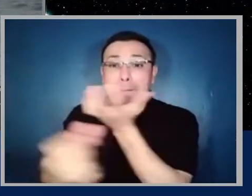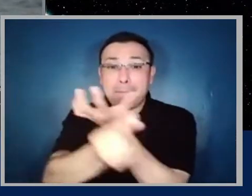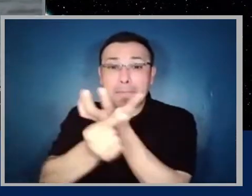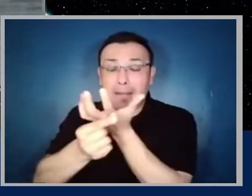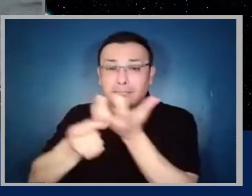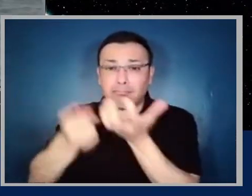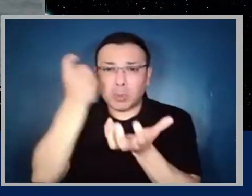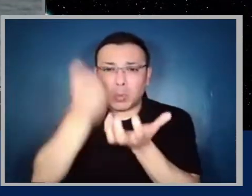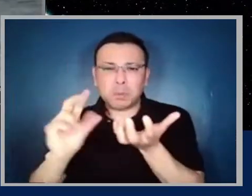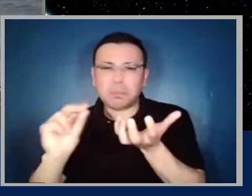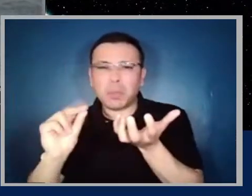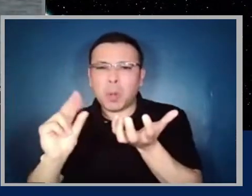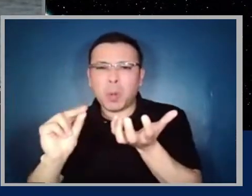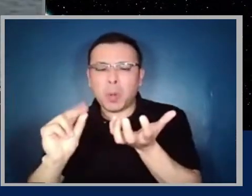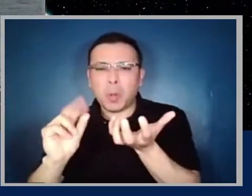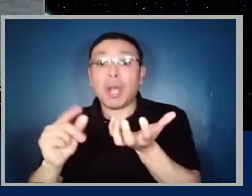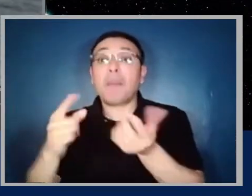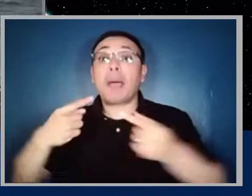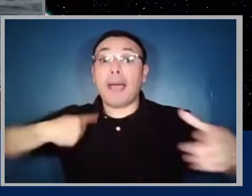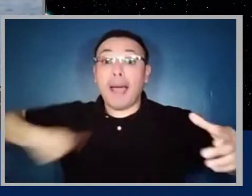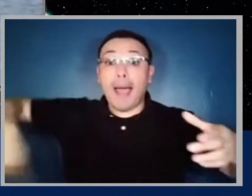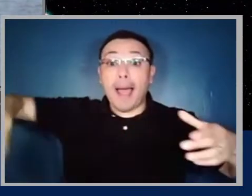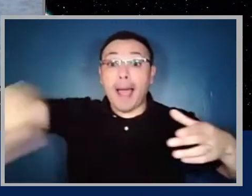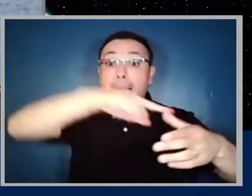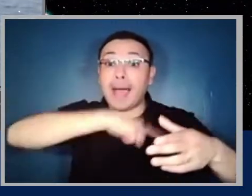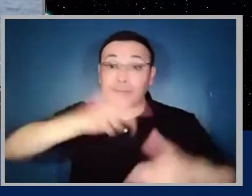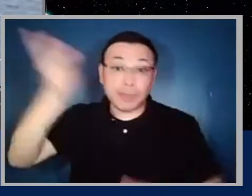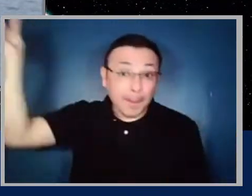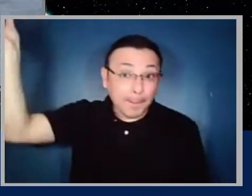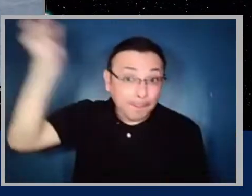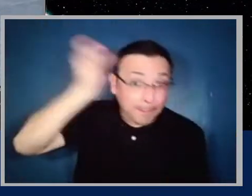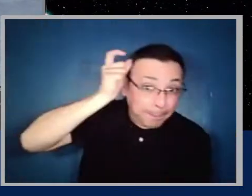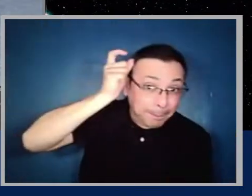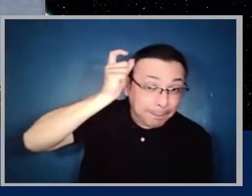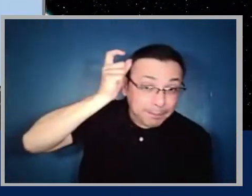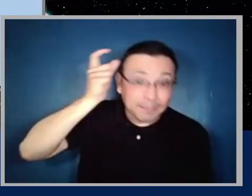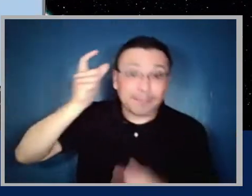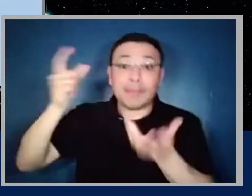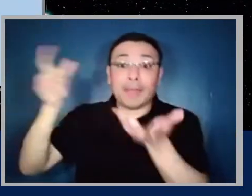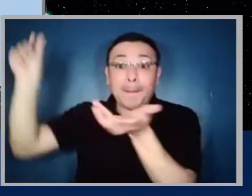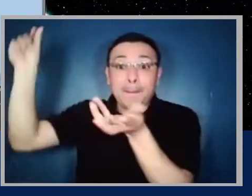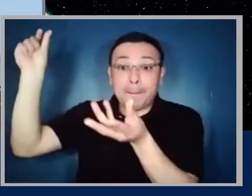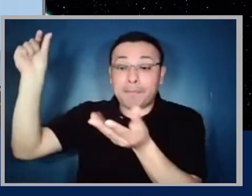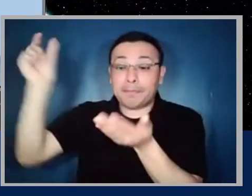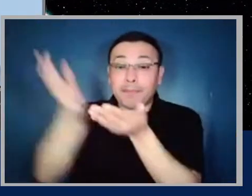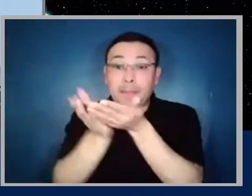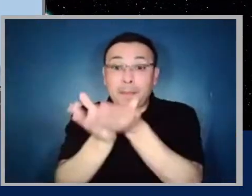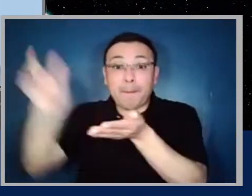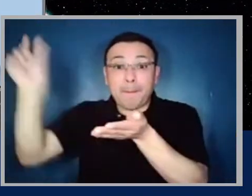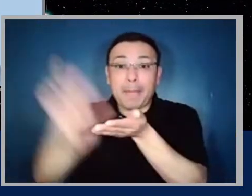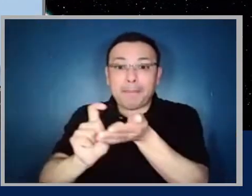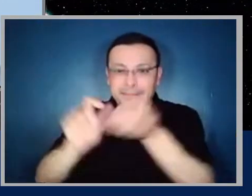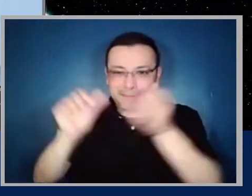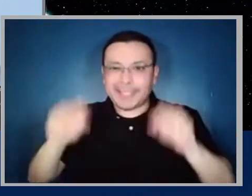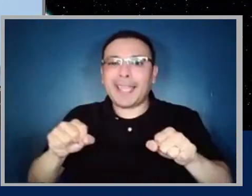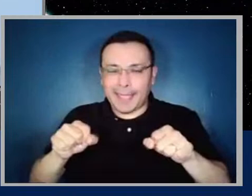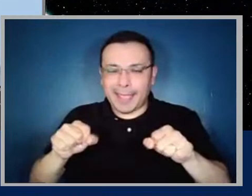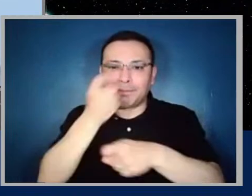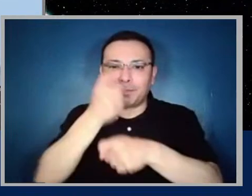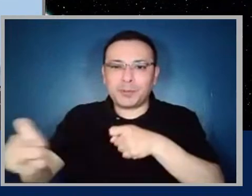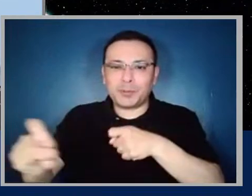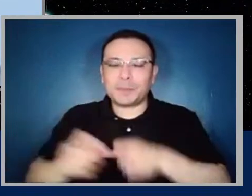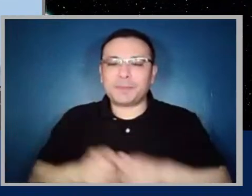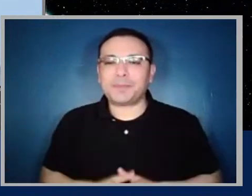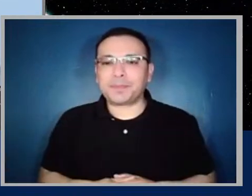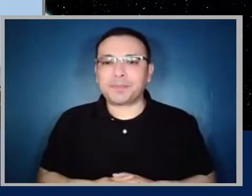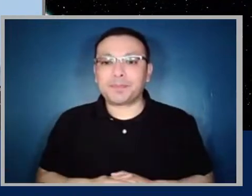are positioned could hurt us. Let me see. Can I get it while it's still in the air here? Yeah, here we go. A lot of people don't